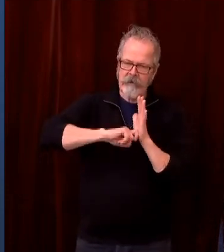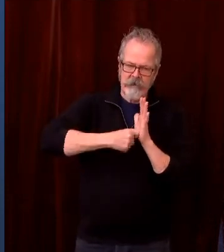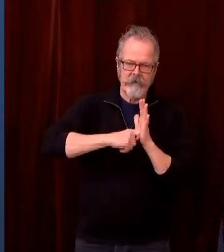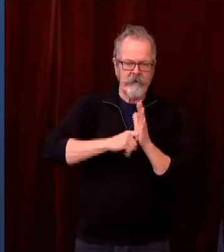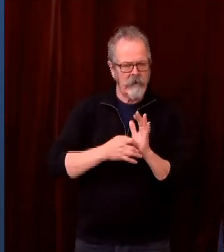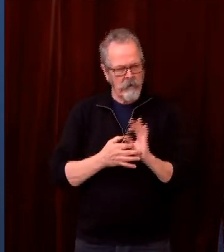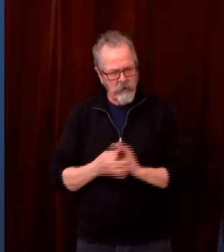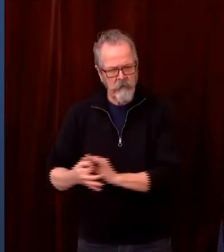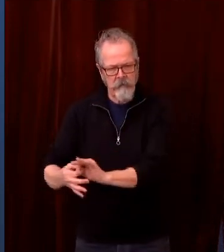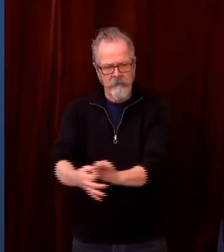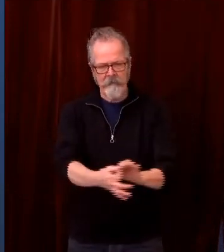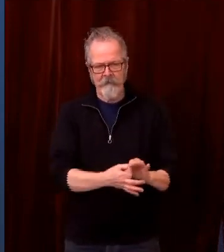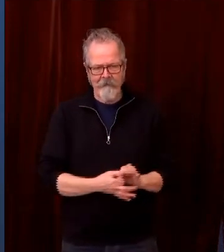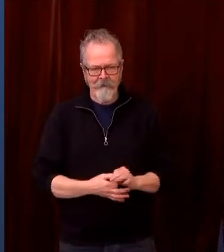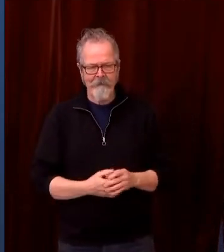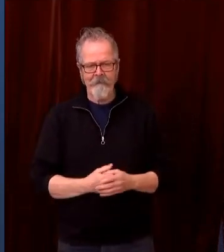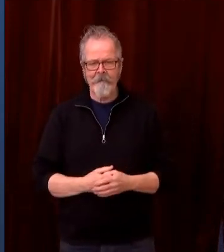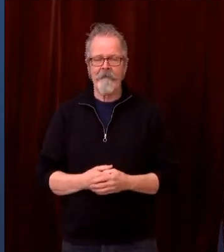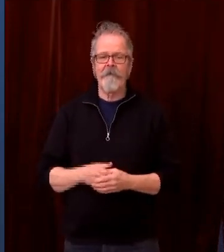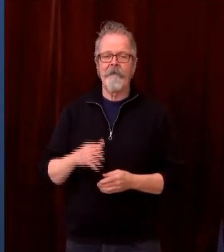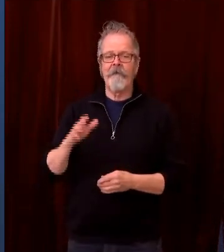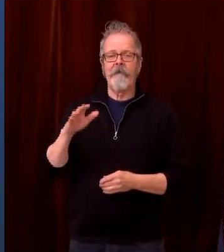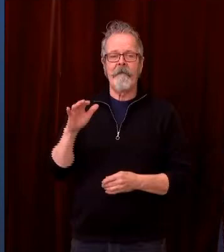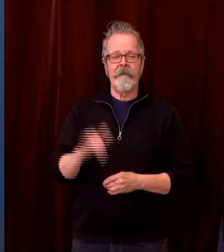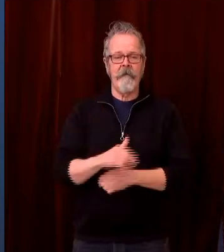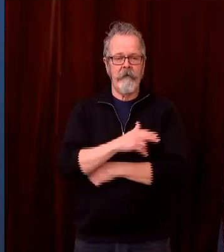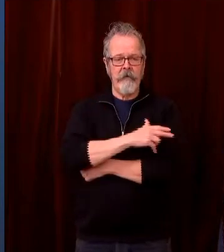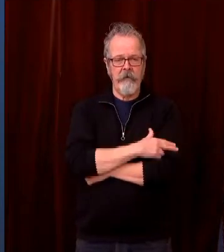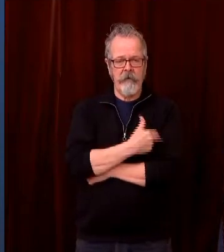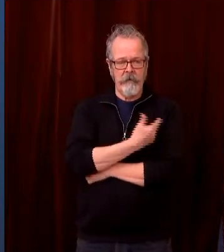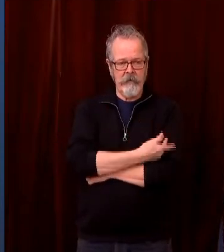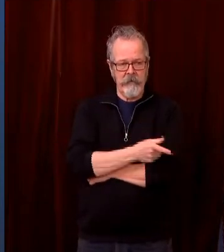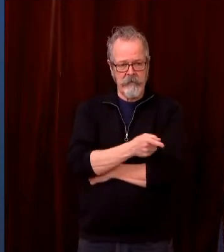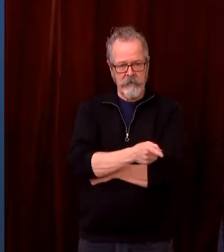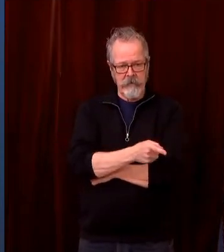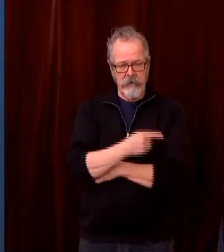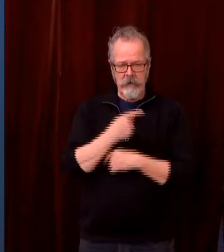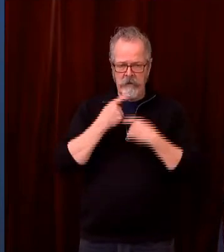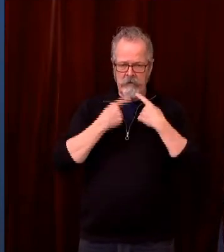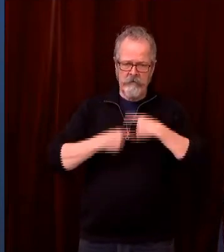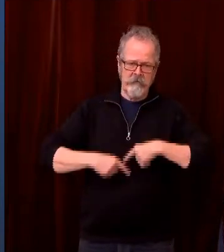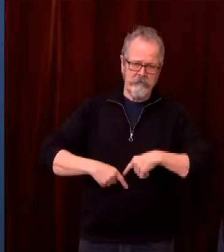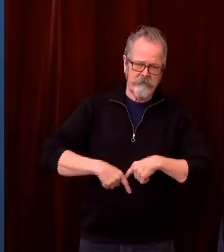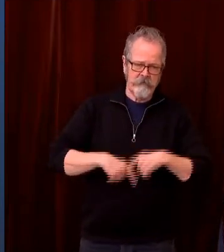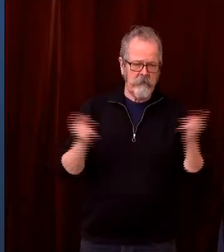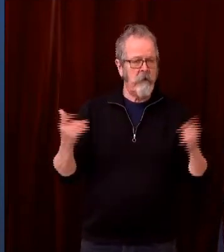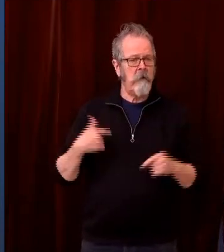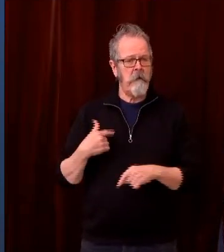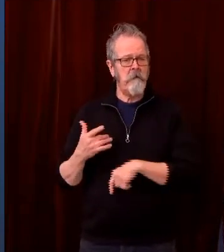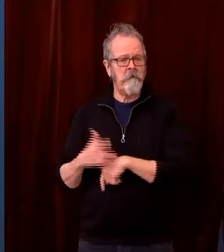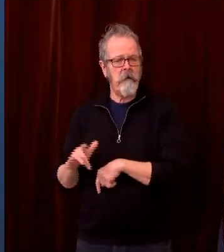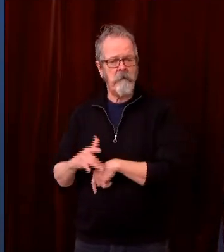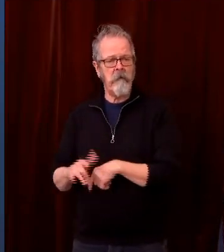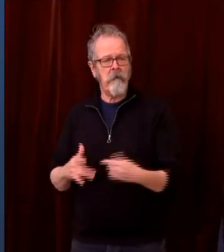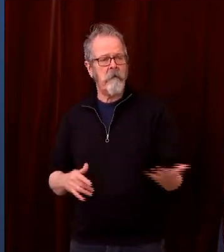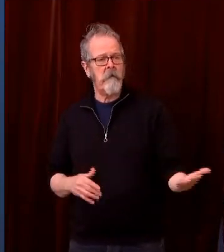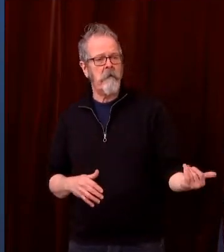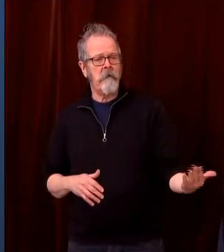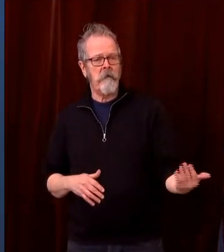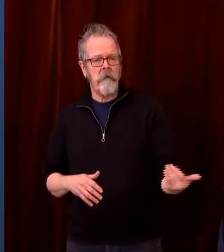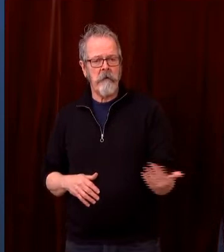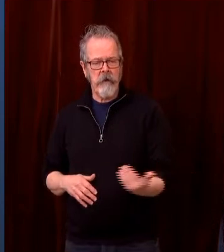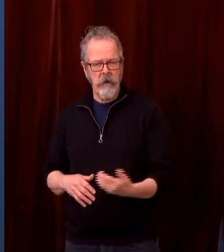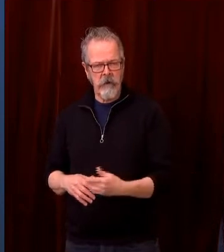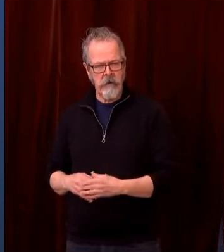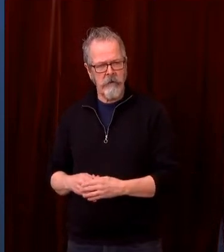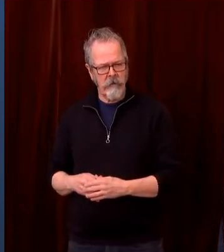hospital. If in fact they were giving preference to some VIP list, that's not the way to do it. That is